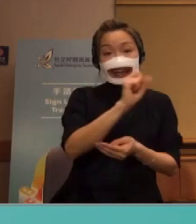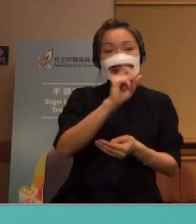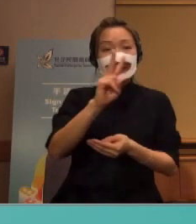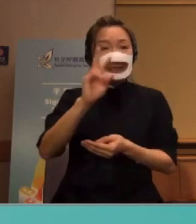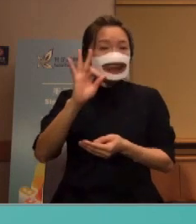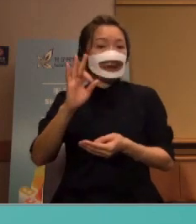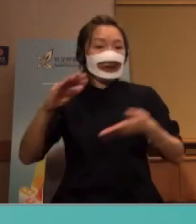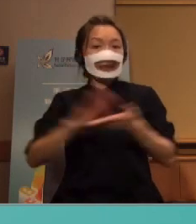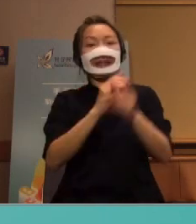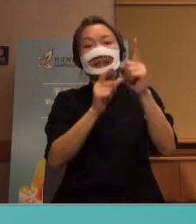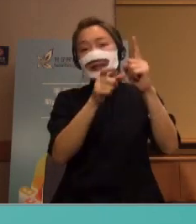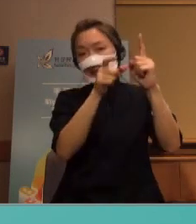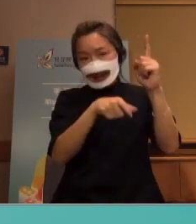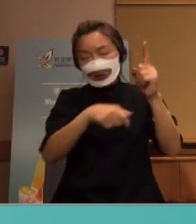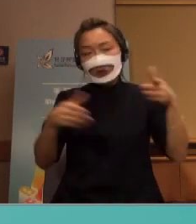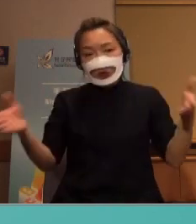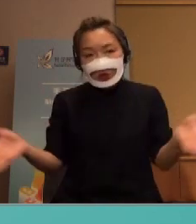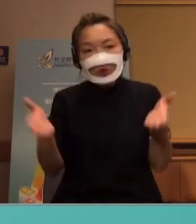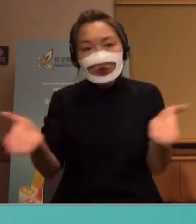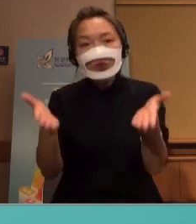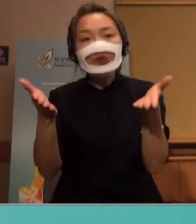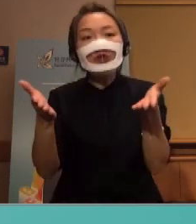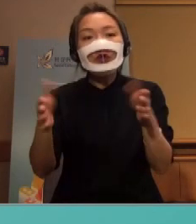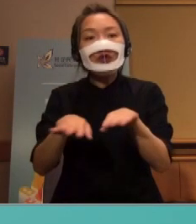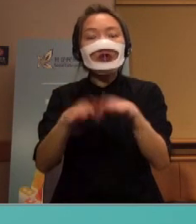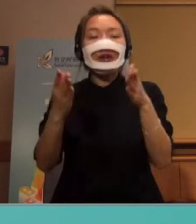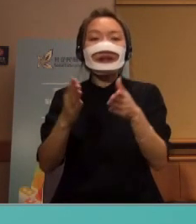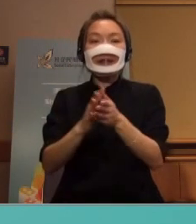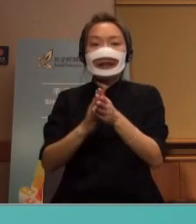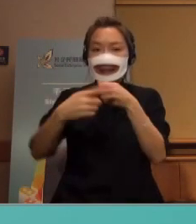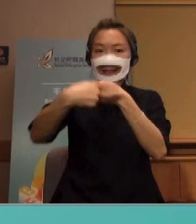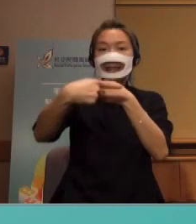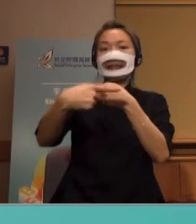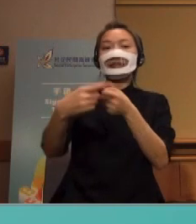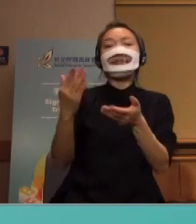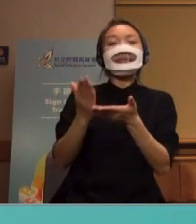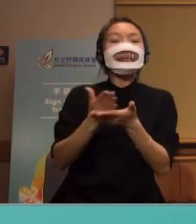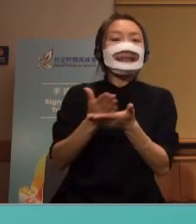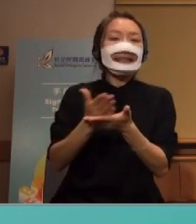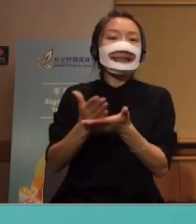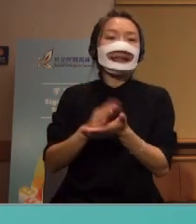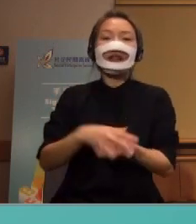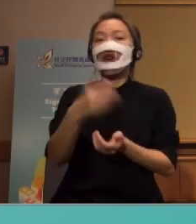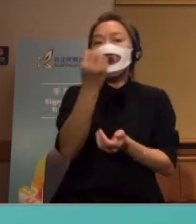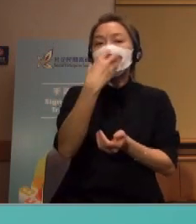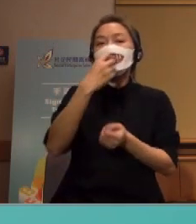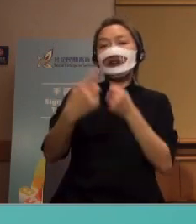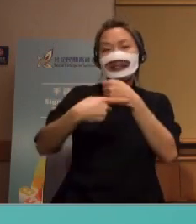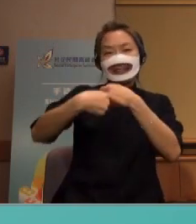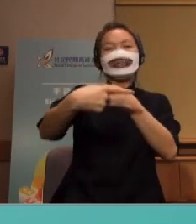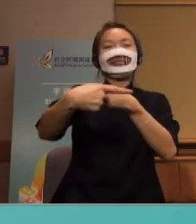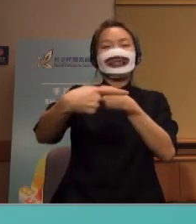think it'll be a good source of kind of ecosystem creation here in Hong Kong. Robust recording actually plays very heavily into